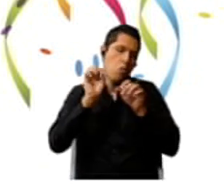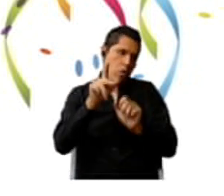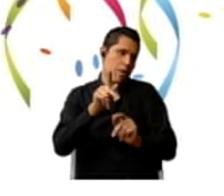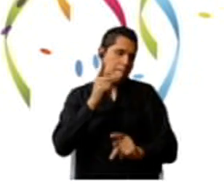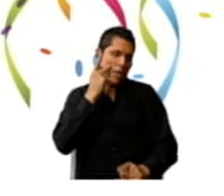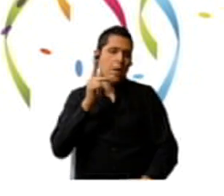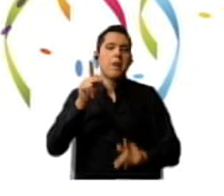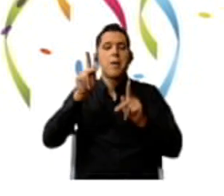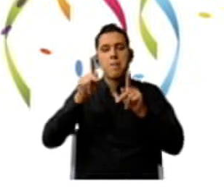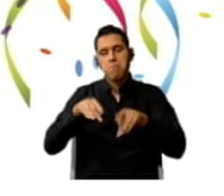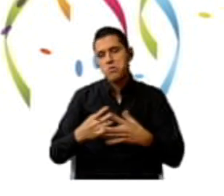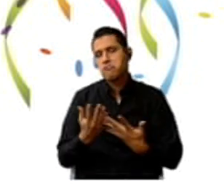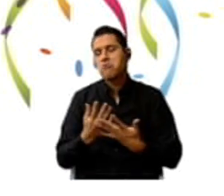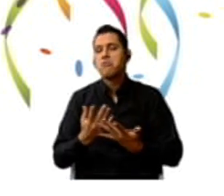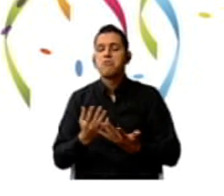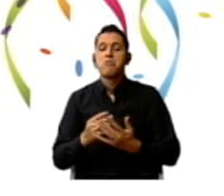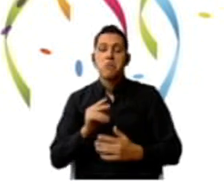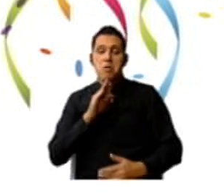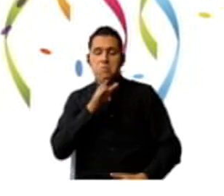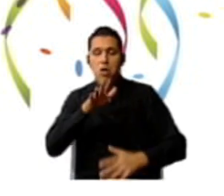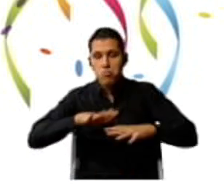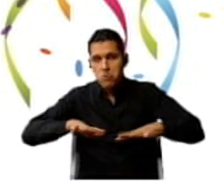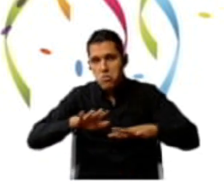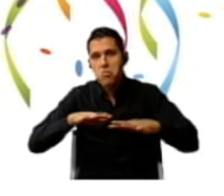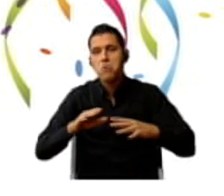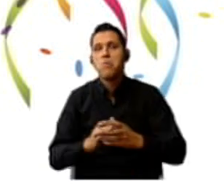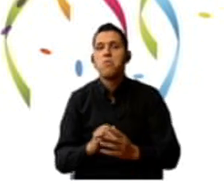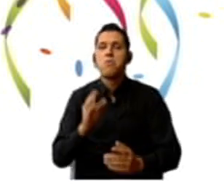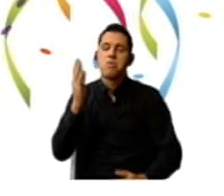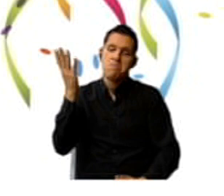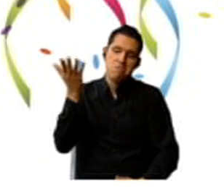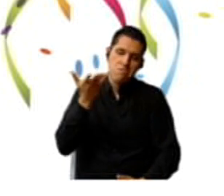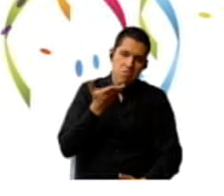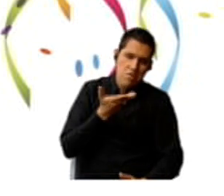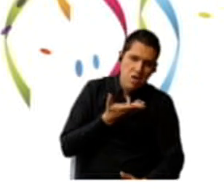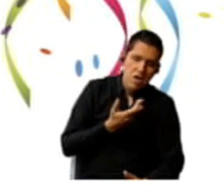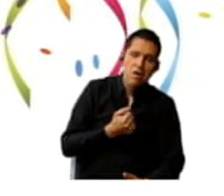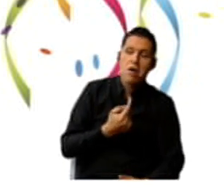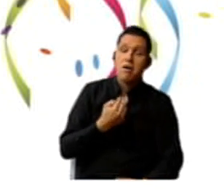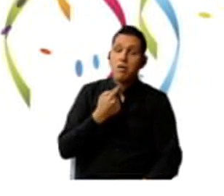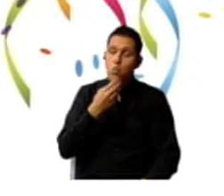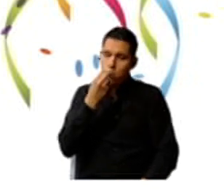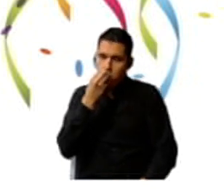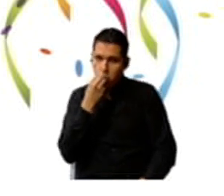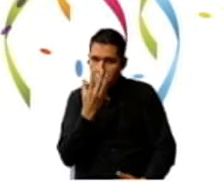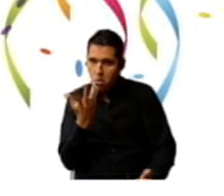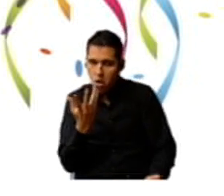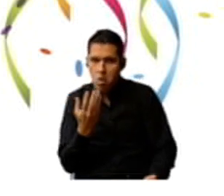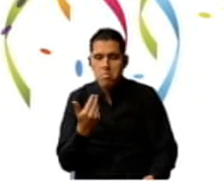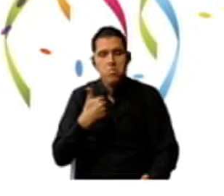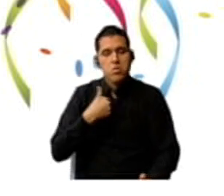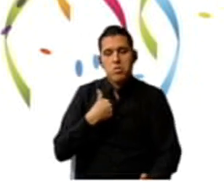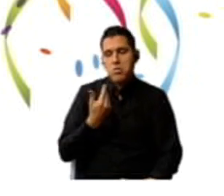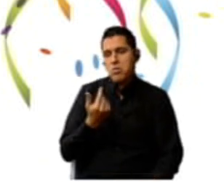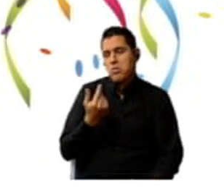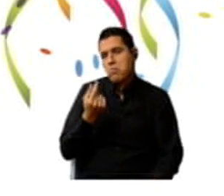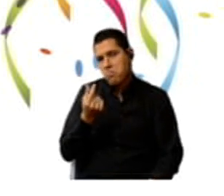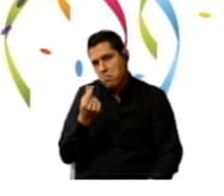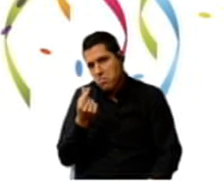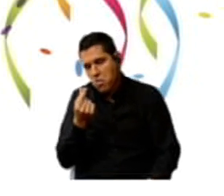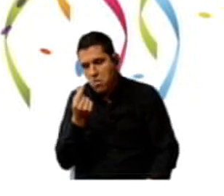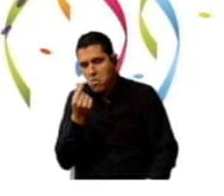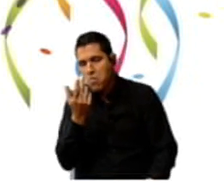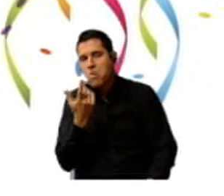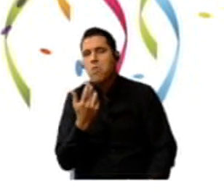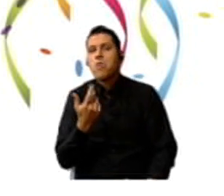their blessings, remember less fortunate people. They get food, they give money, and clothing